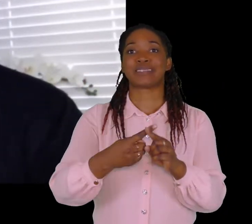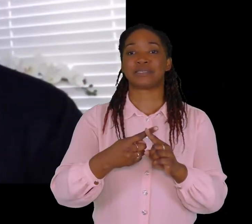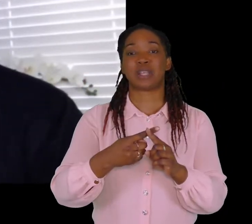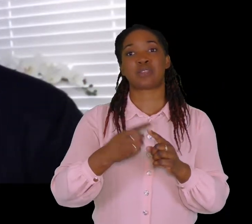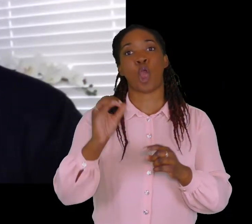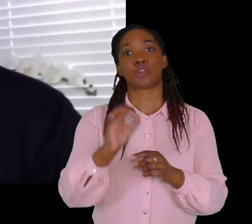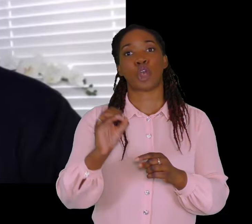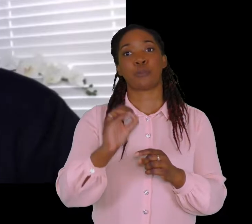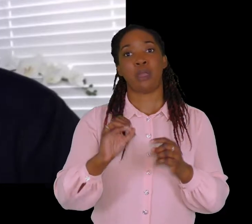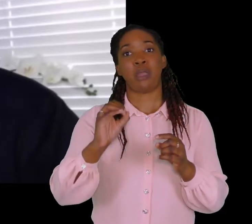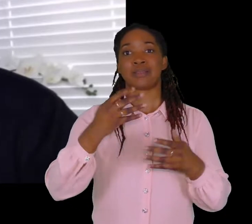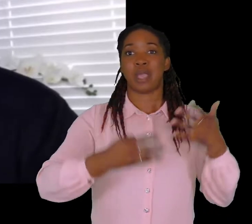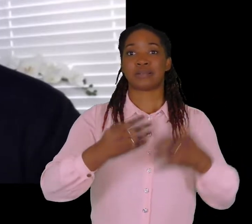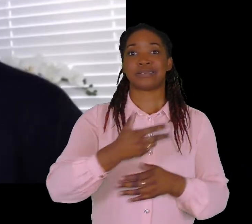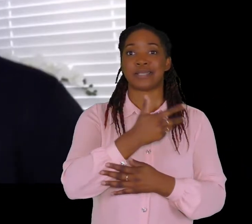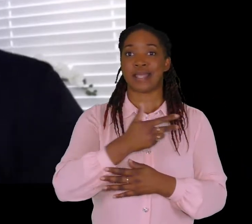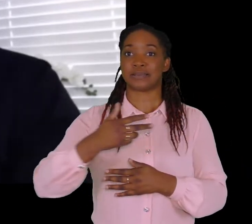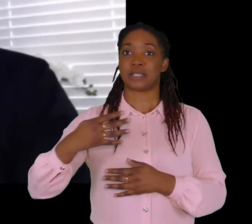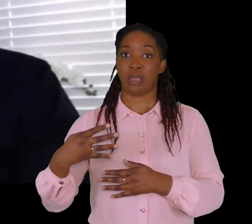October 1989 as well.